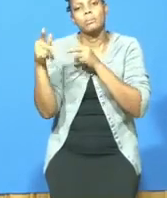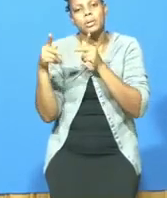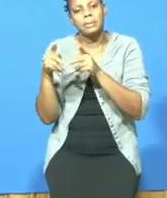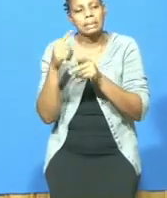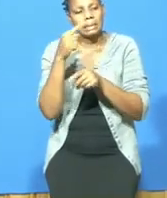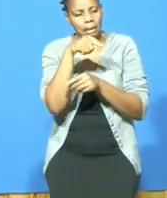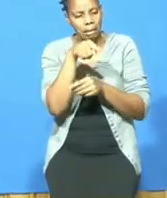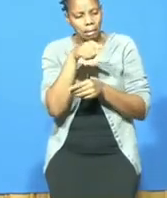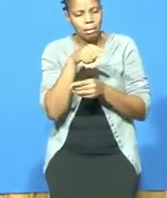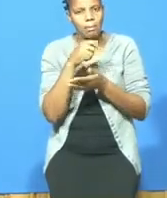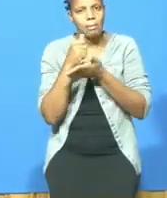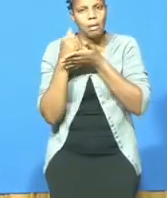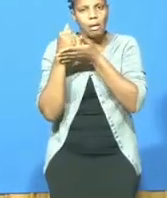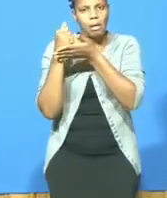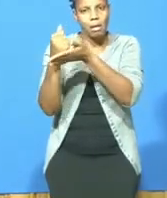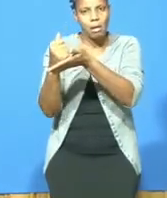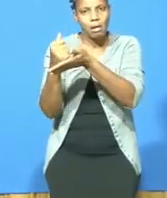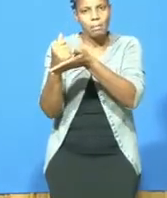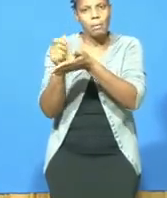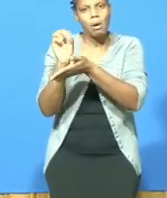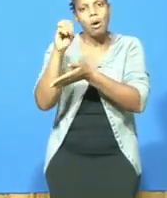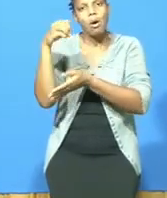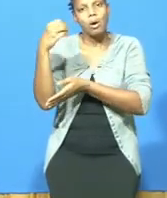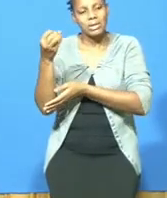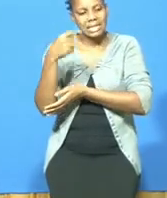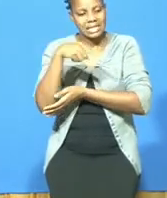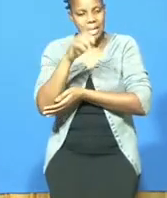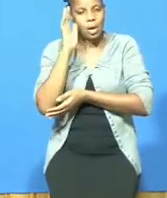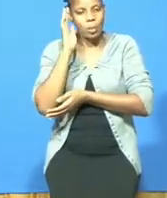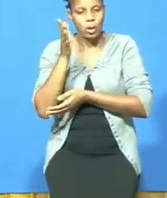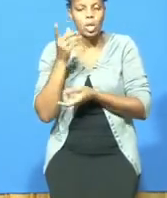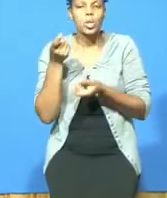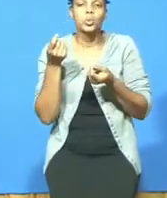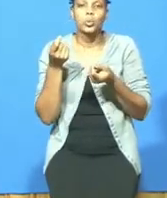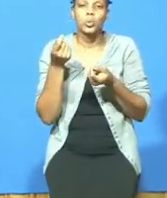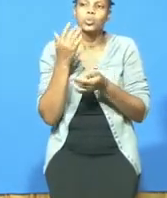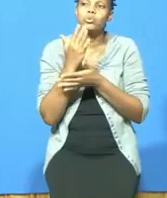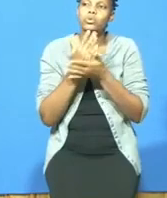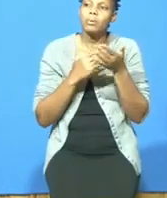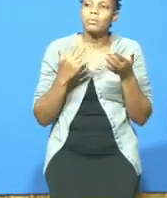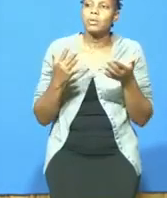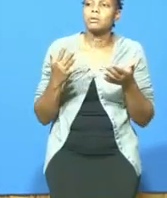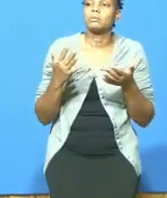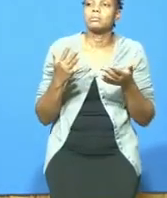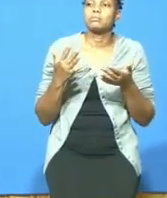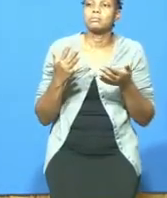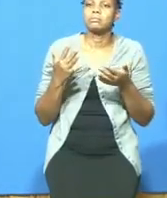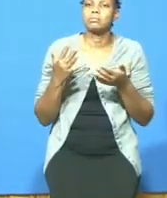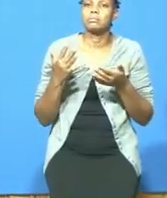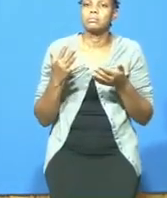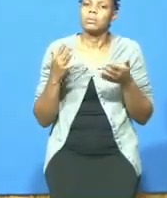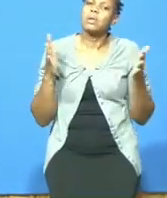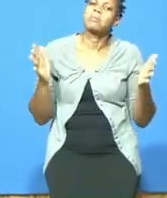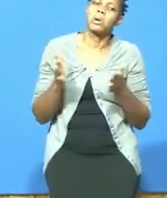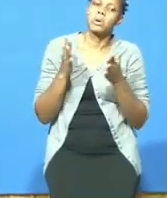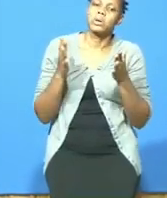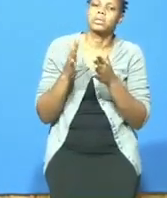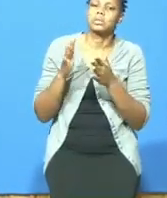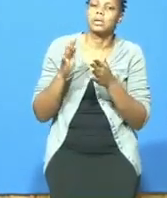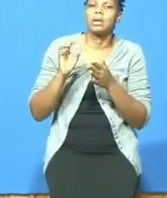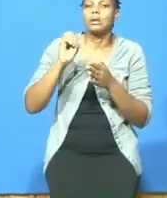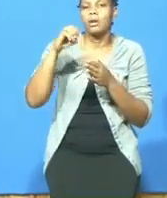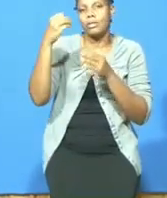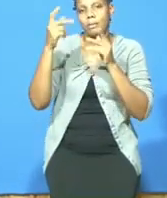know, by helping others, you know, they are doing something to, you know, lift the spirit of somebody